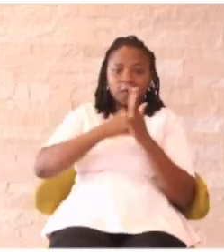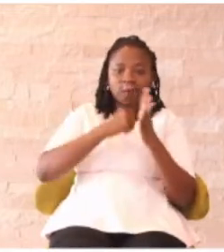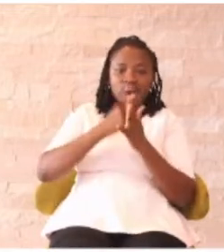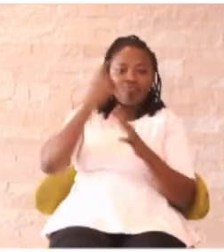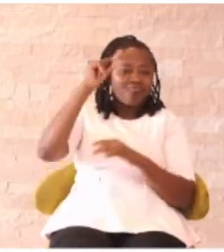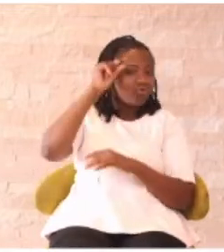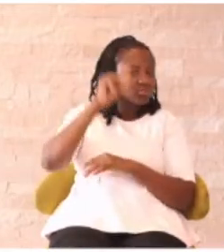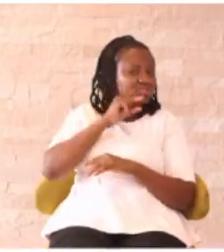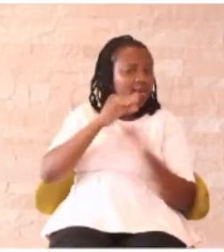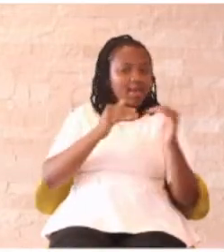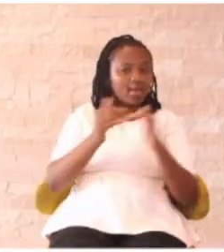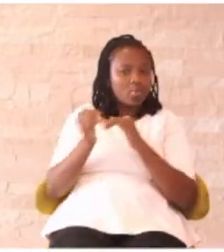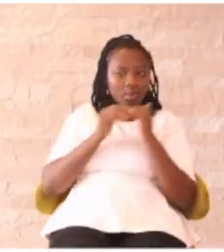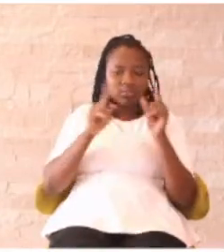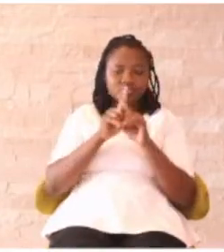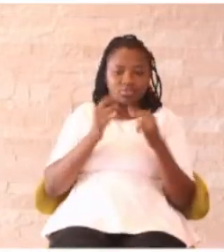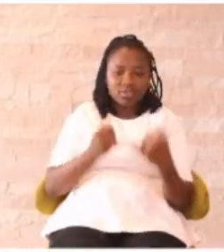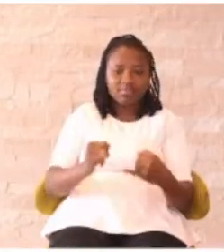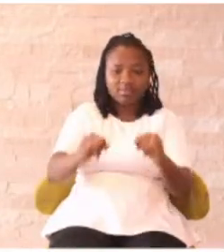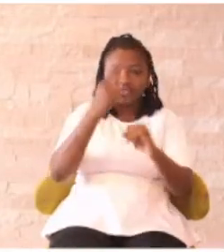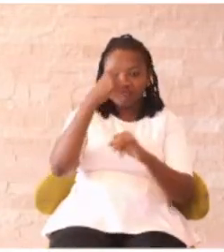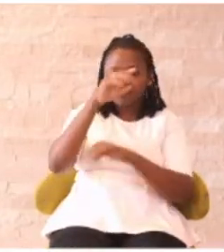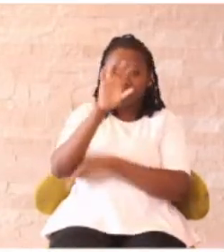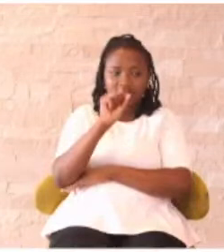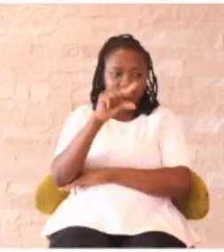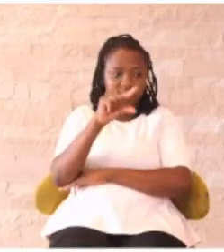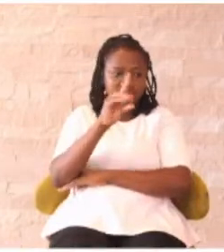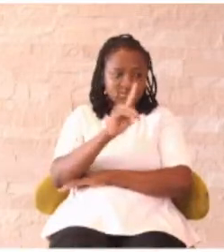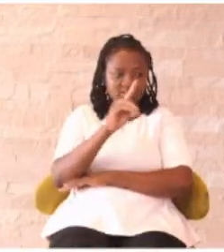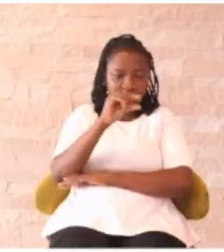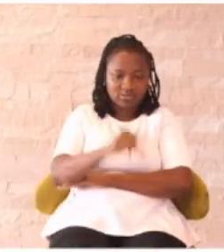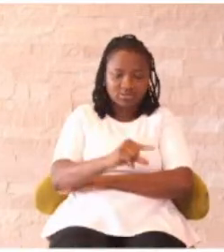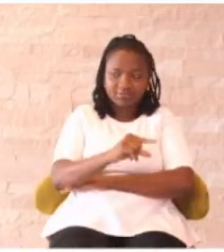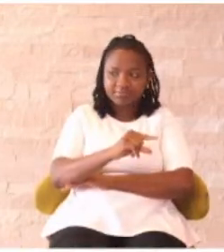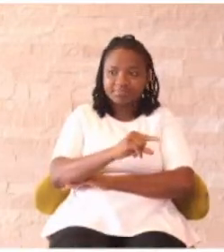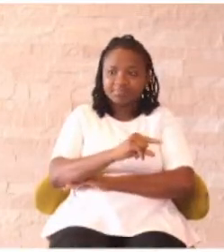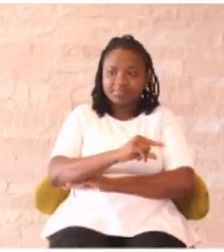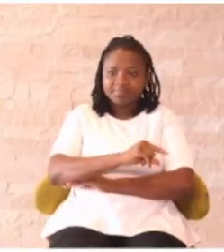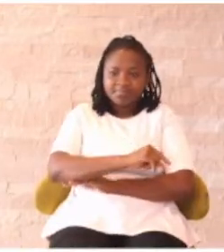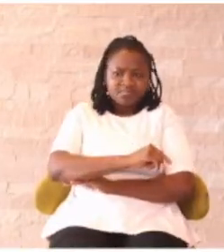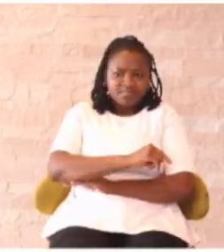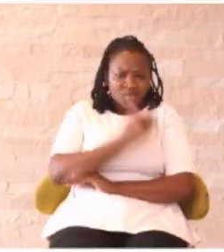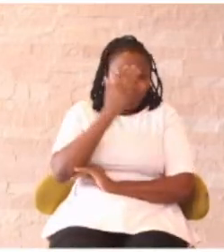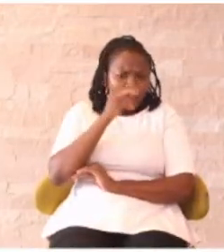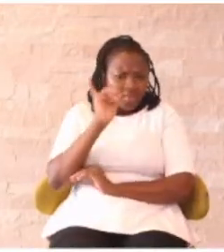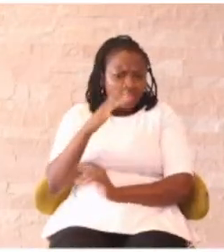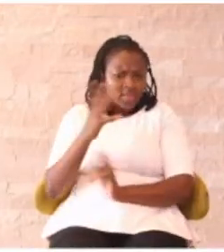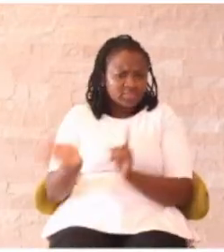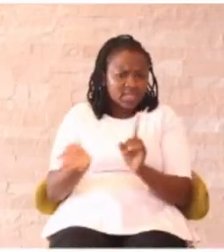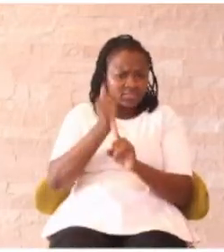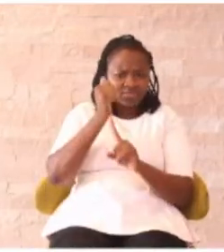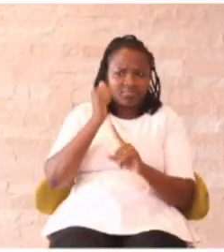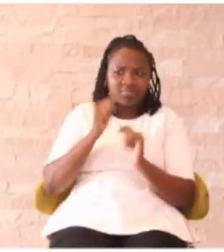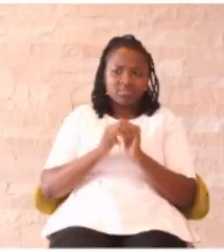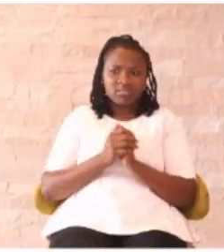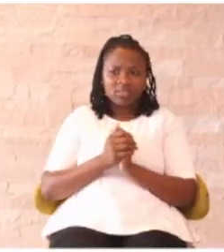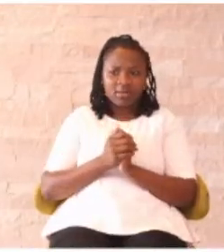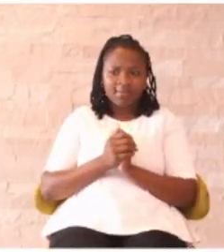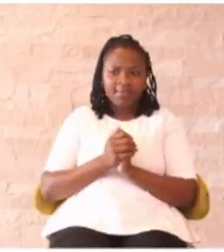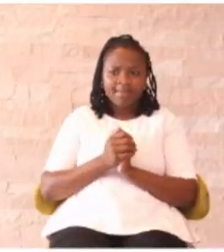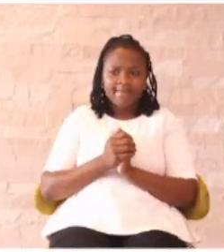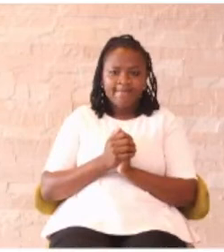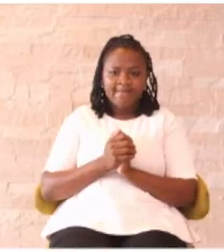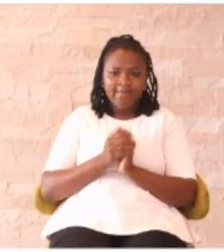of SDGs. Why I cited this as an achievement, the growth to our membership,